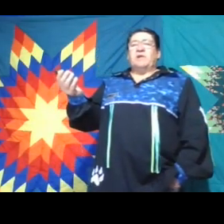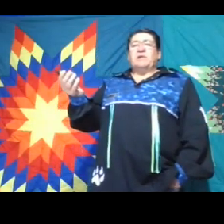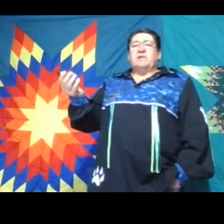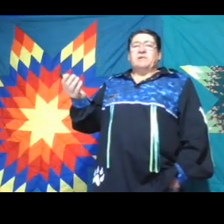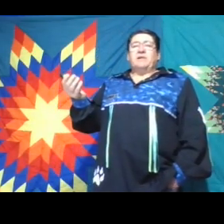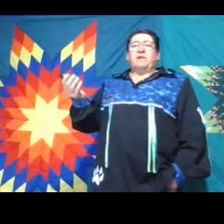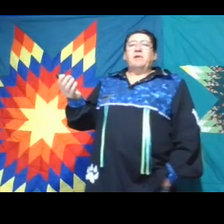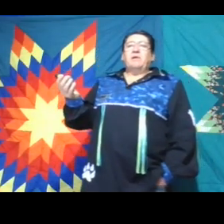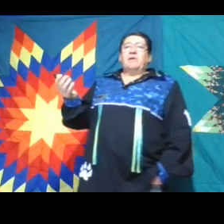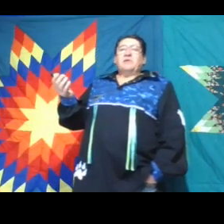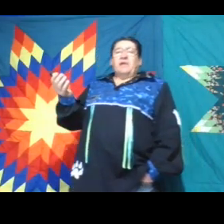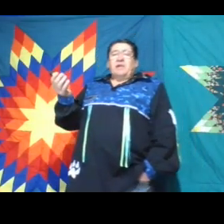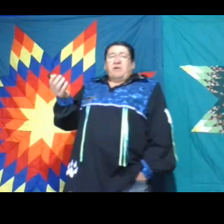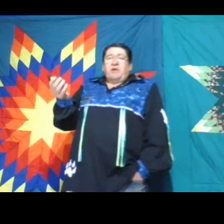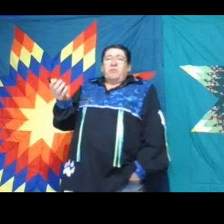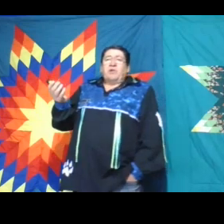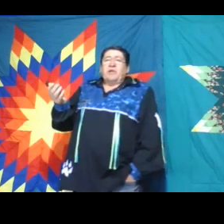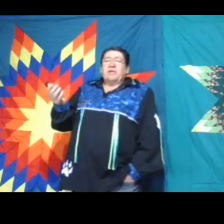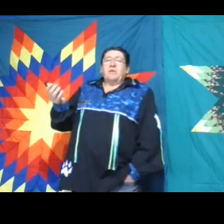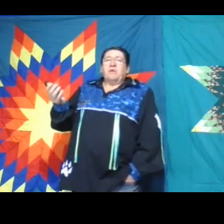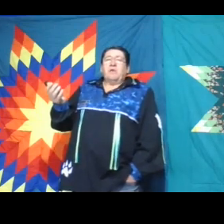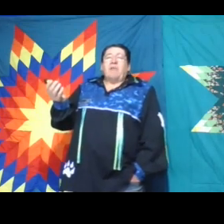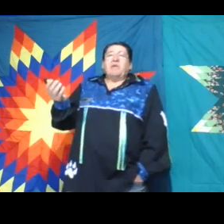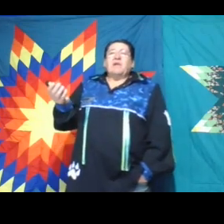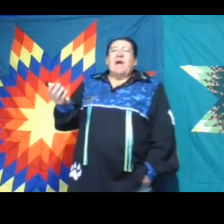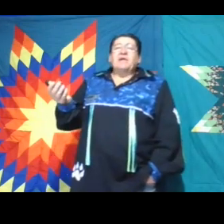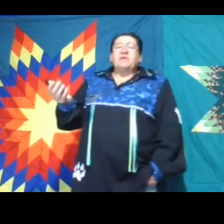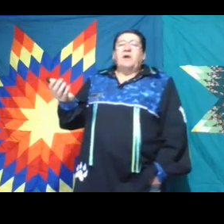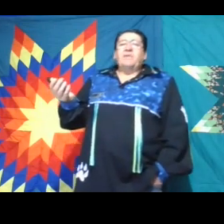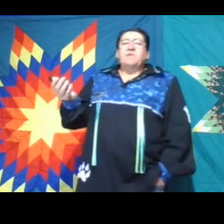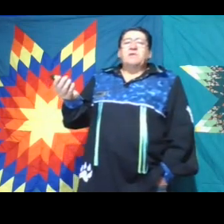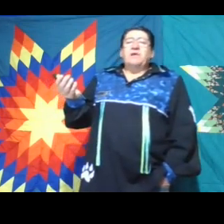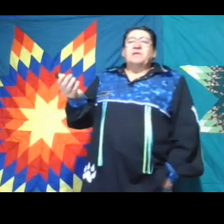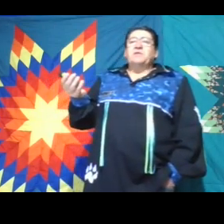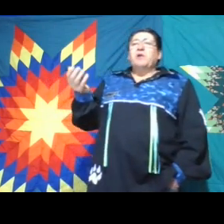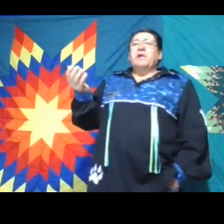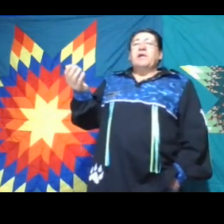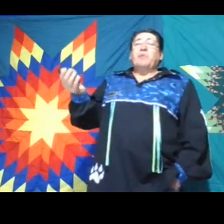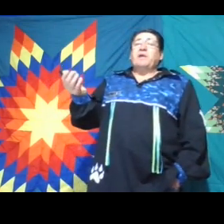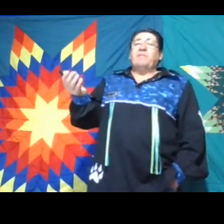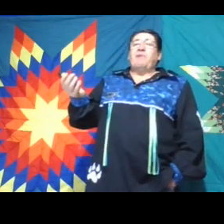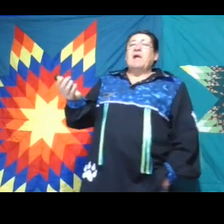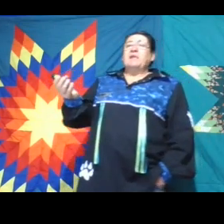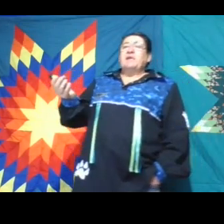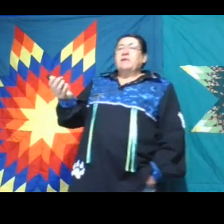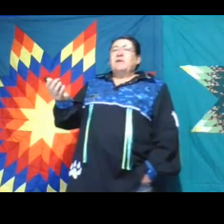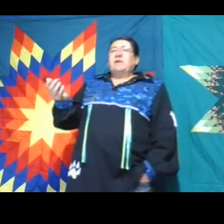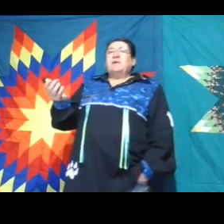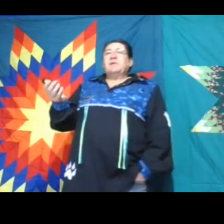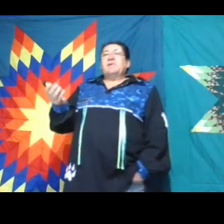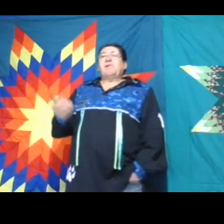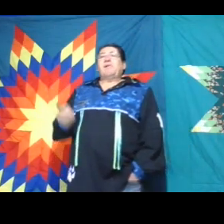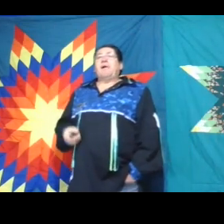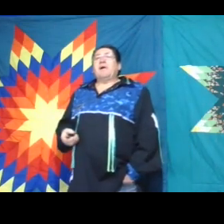driver's license in their community. So having a lack of driver's license or keeping it valid.